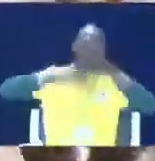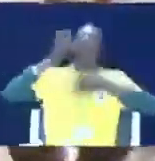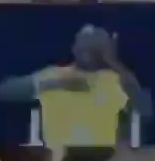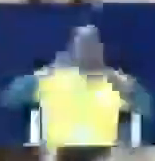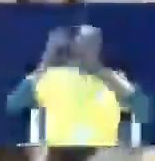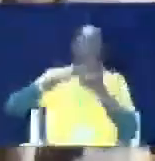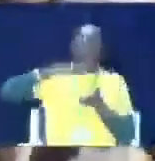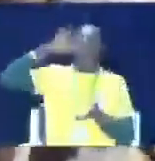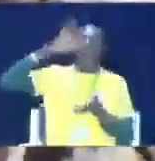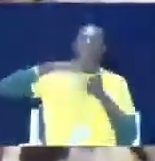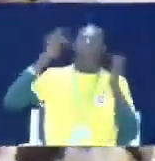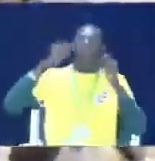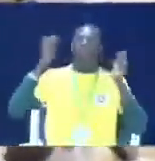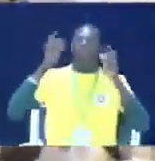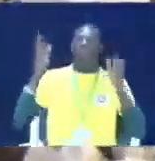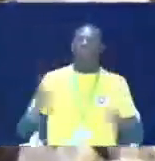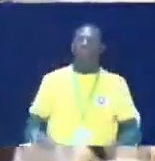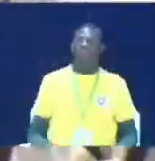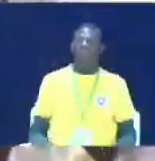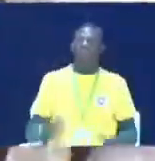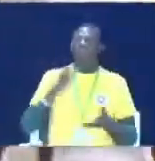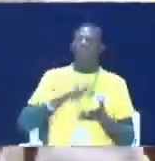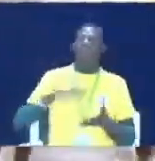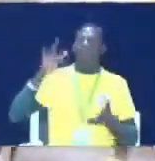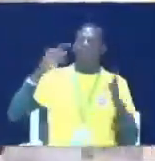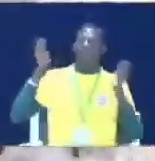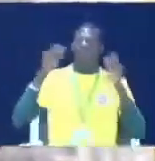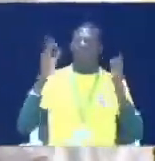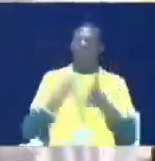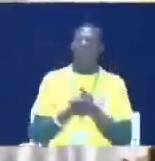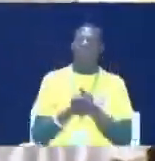Glory to God. Glory to God.